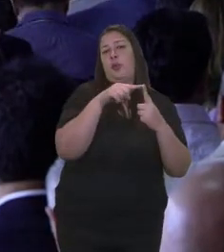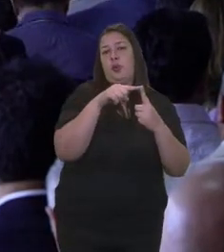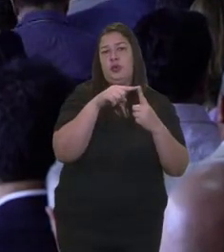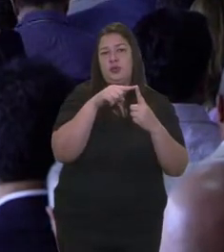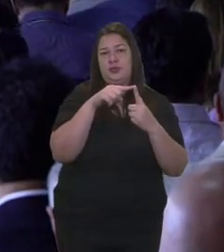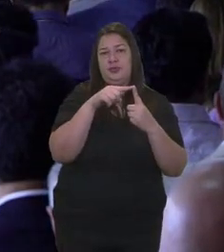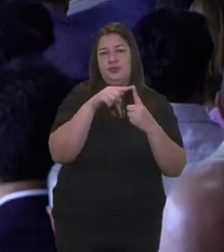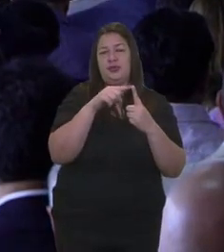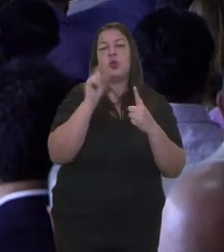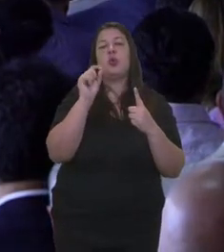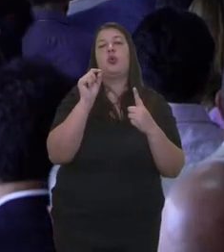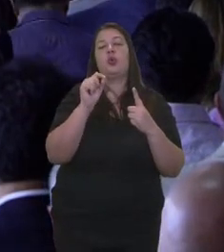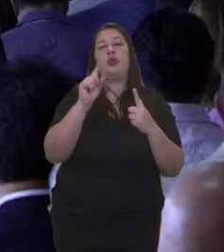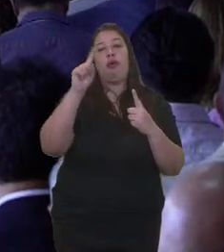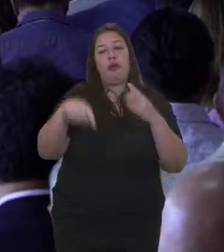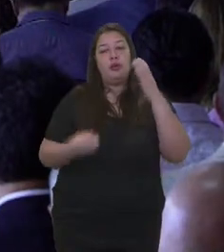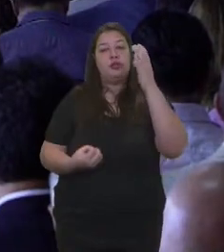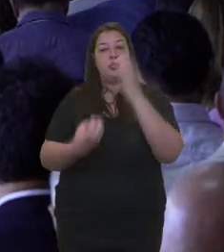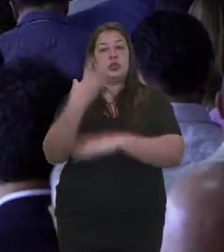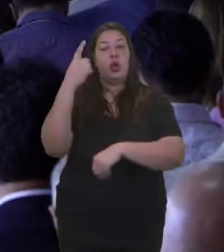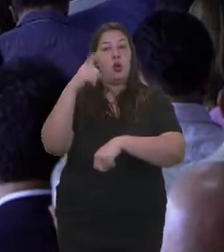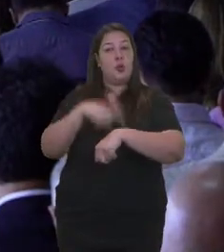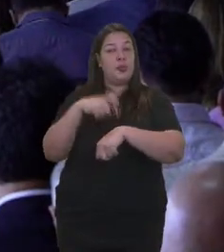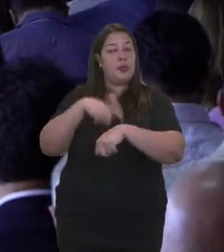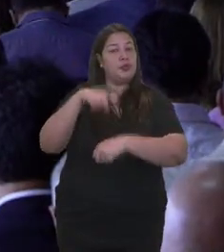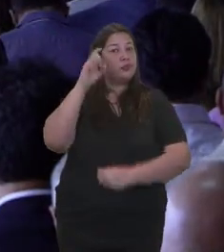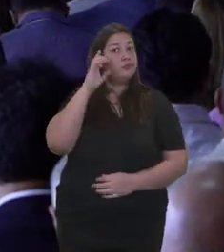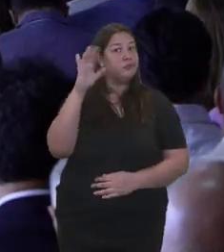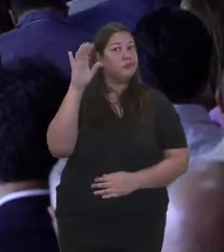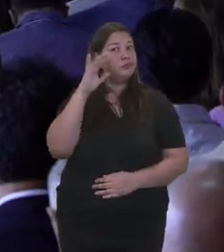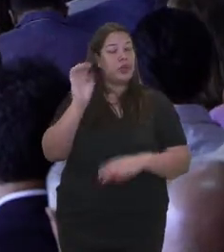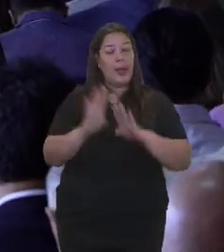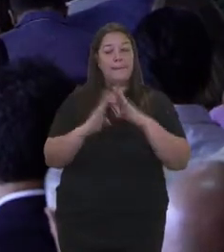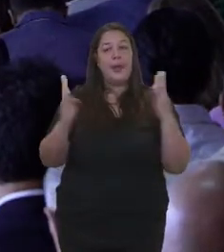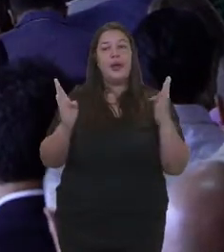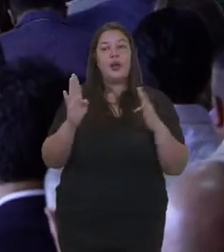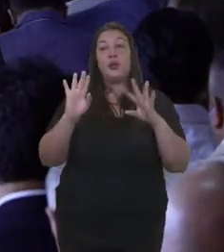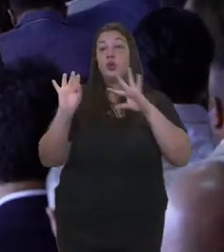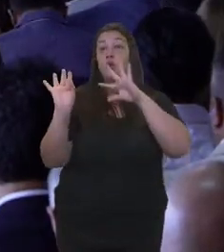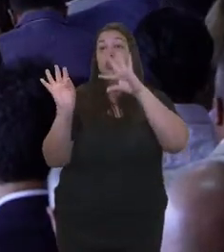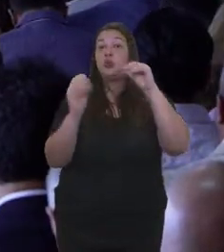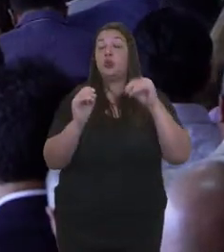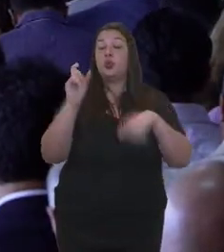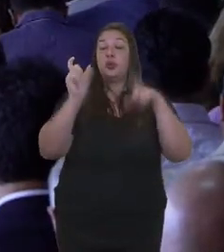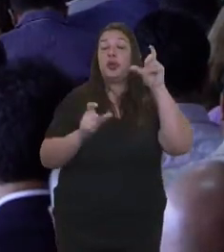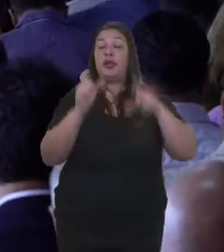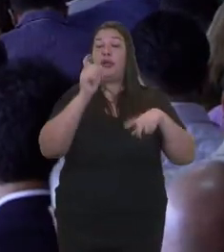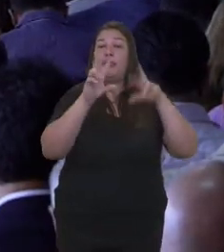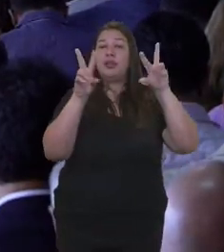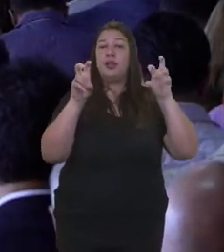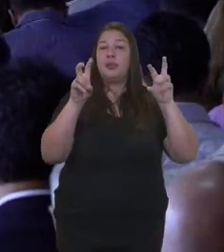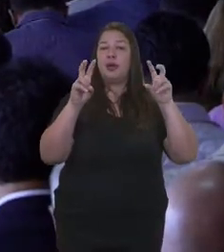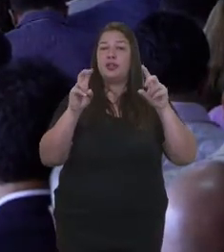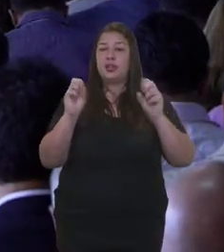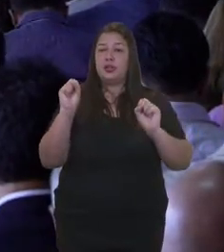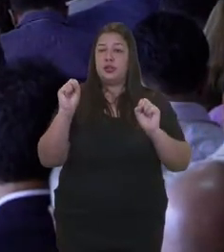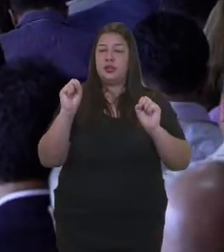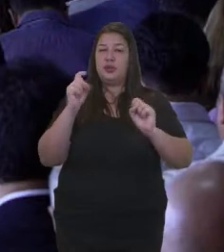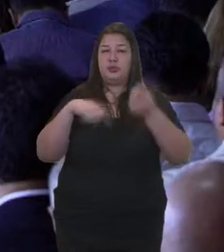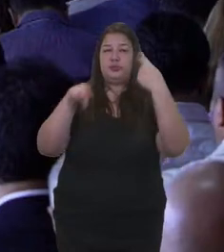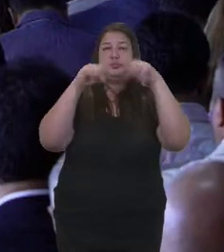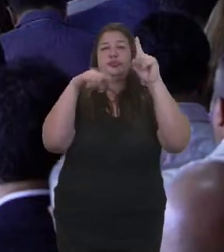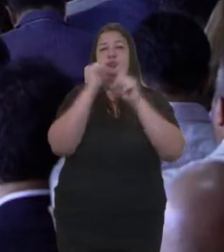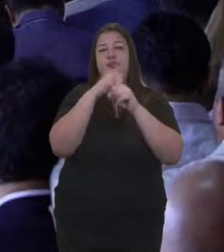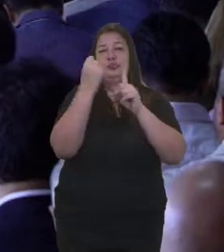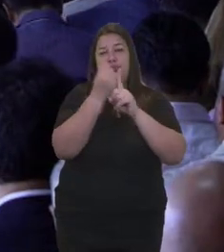goal to create a moment of open reflection, open to everybody, on what the impact of